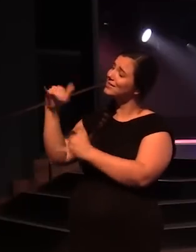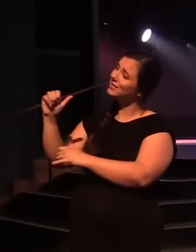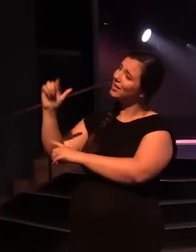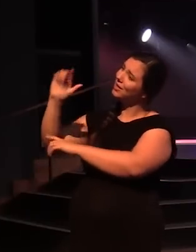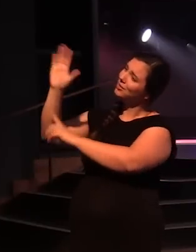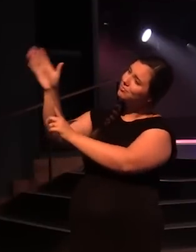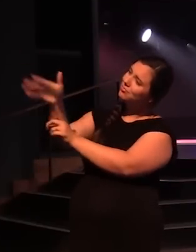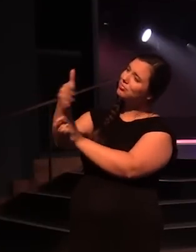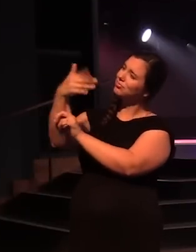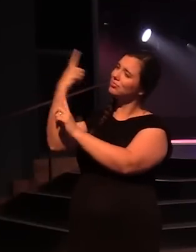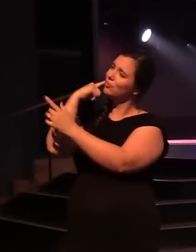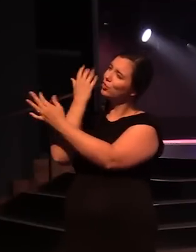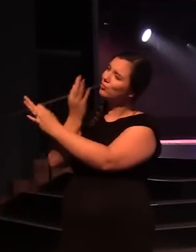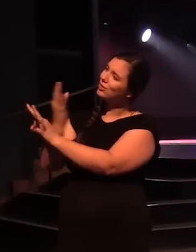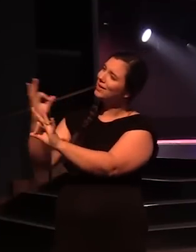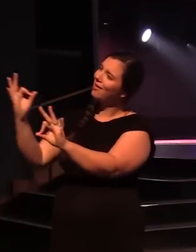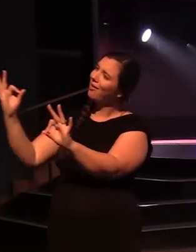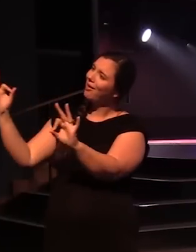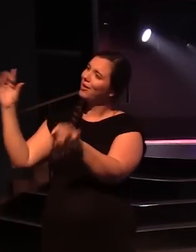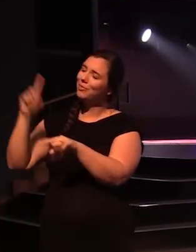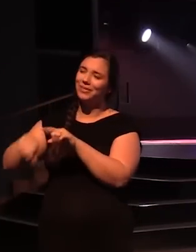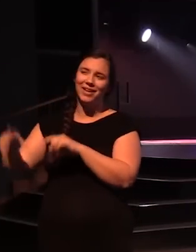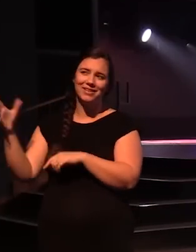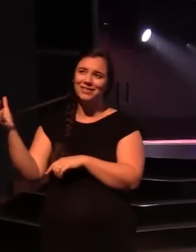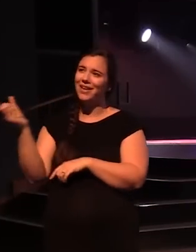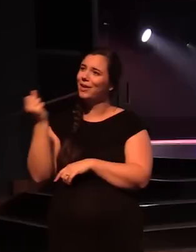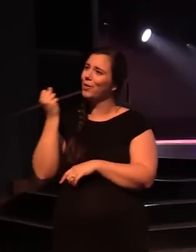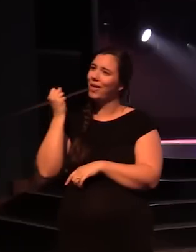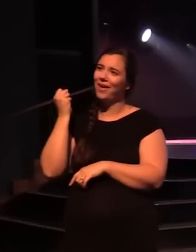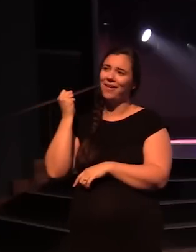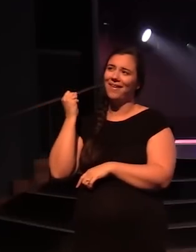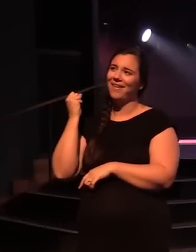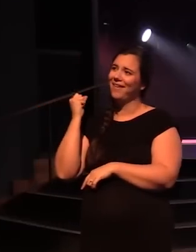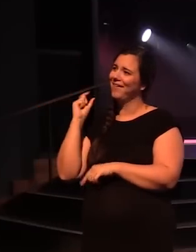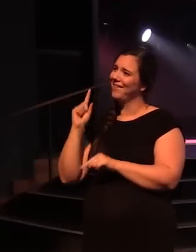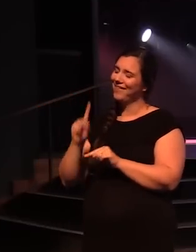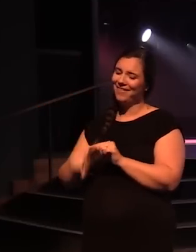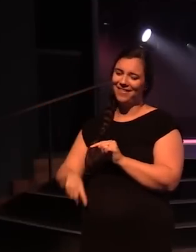for freedom and they can't take that away.